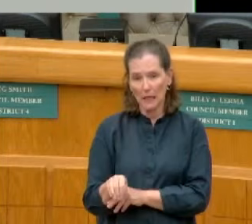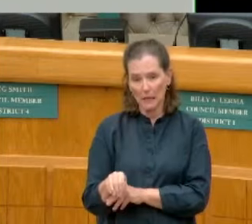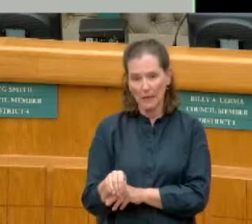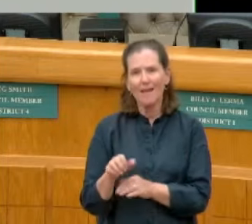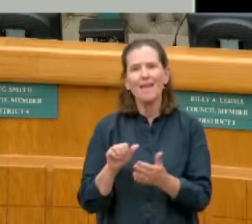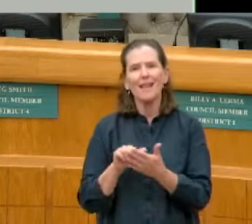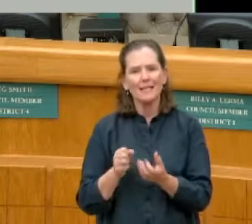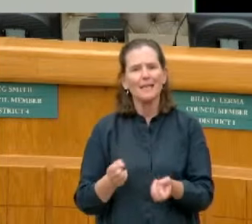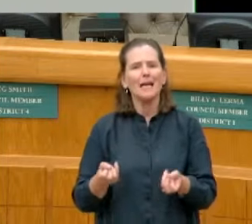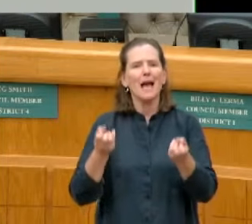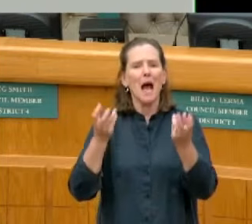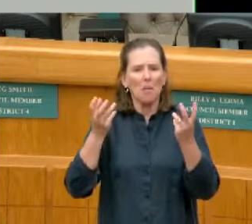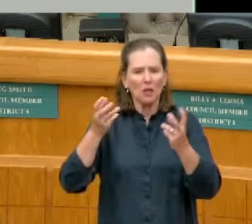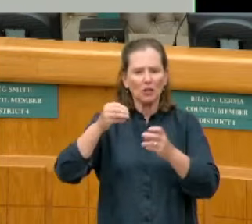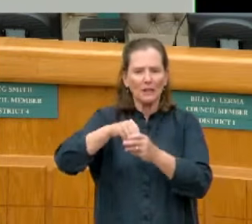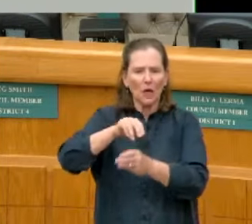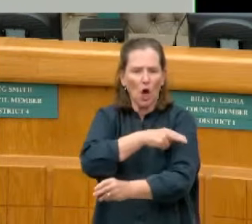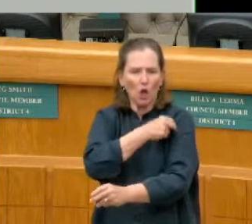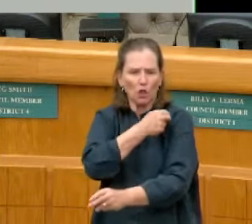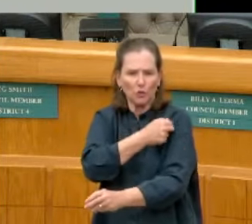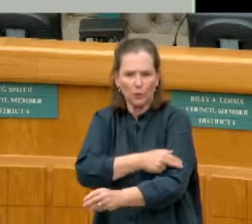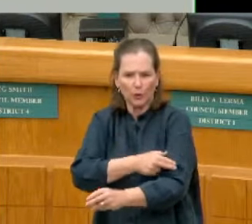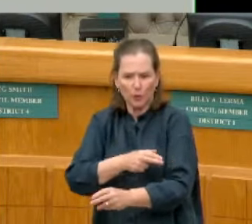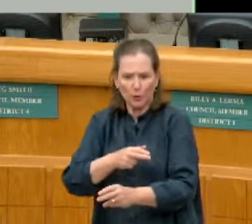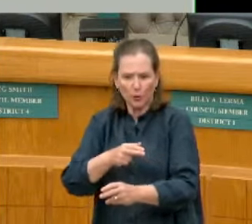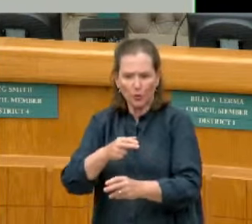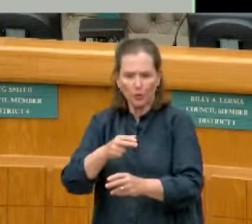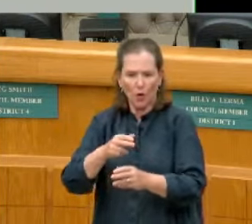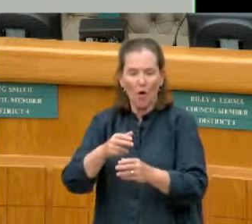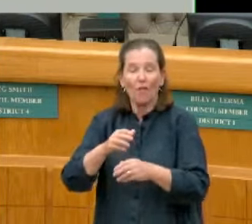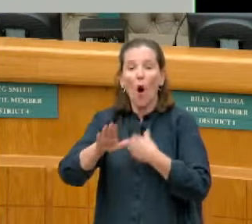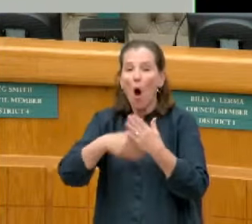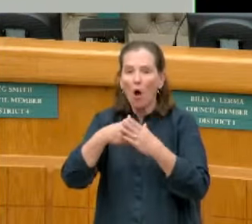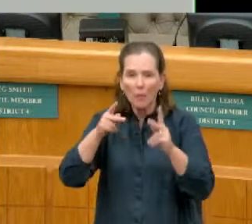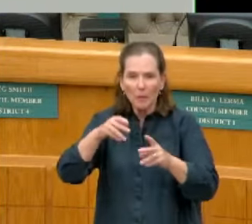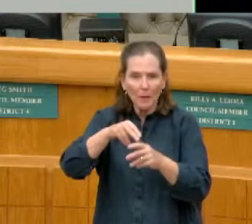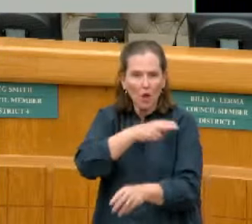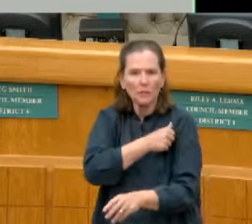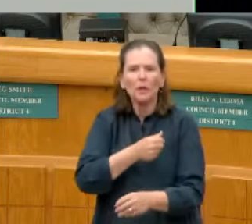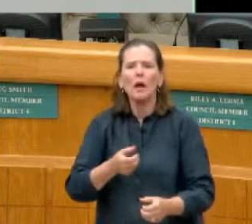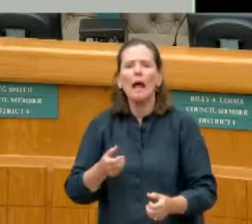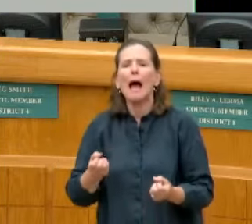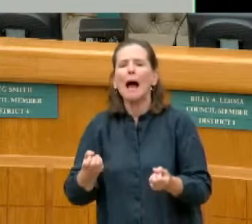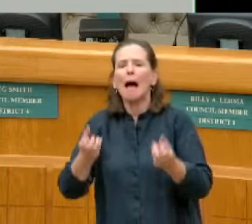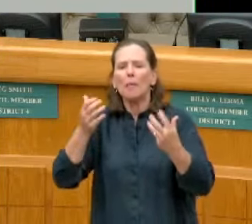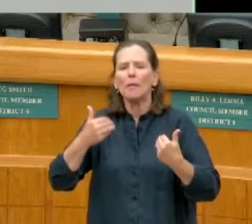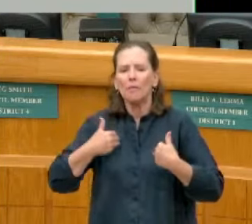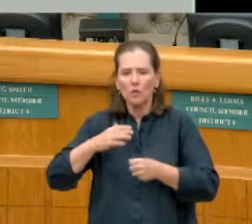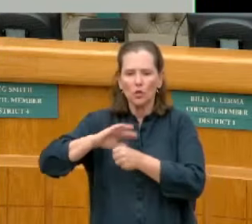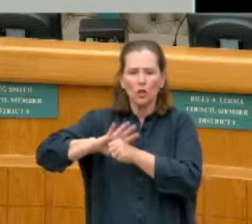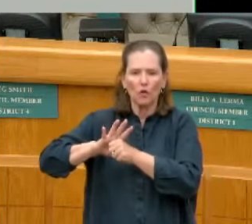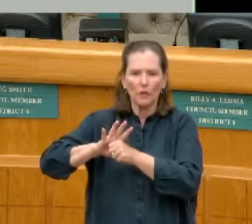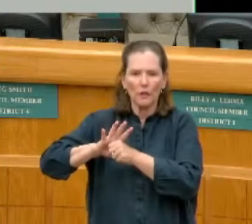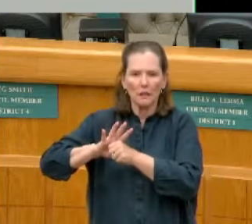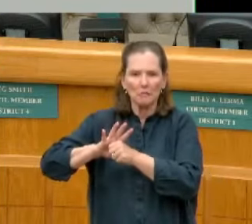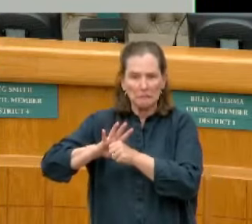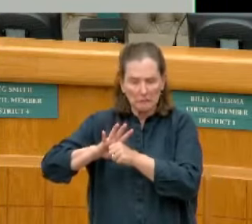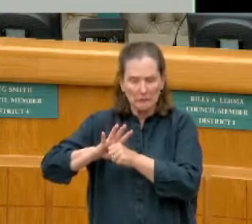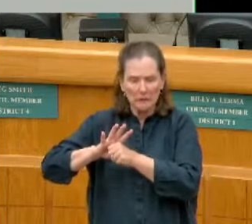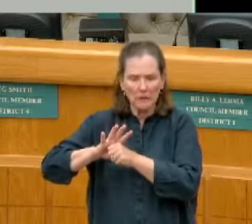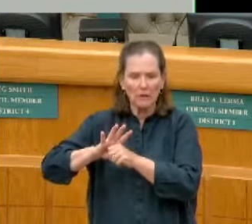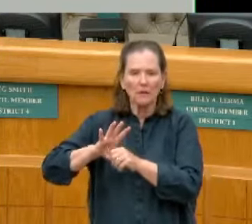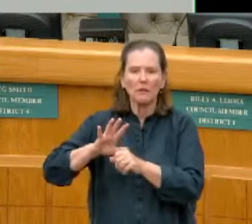dedicated to treating COVID patients right now, 34%. It's the highest number in the state. It is indeed slightly lower than it was at the